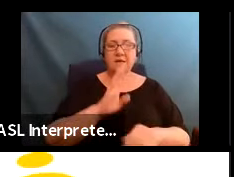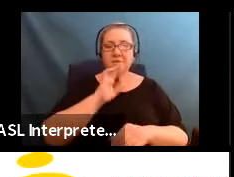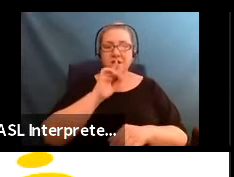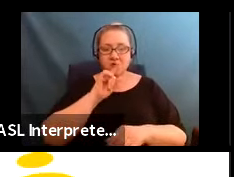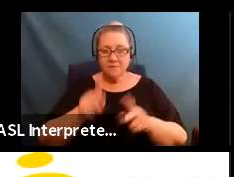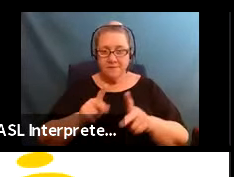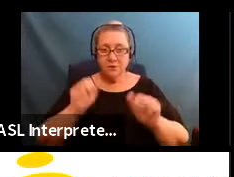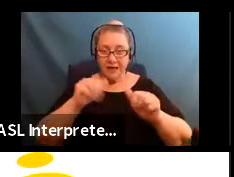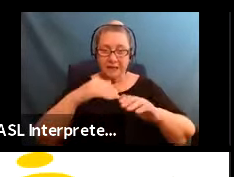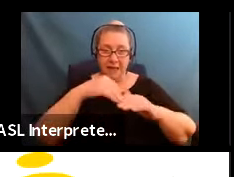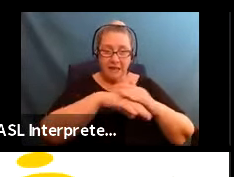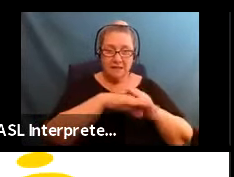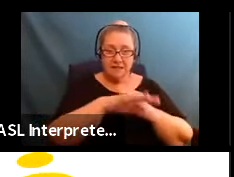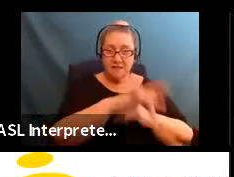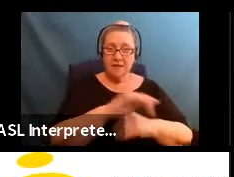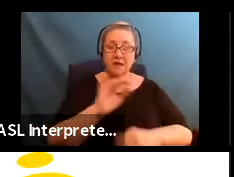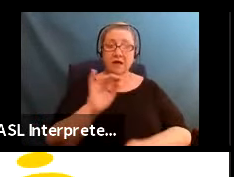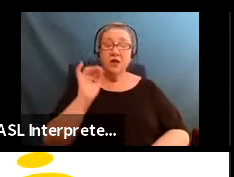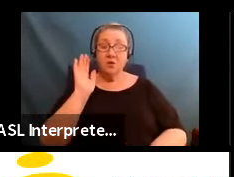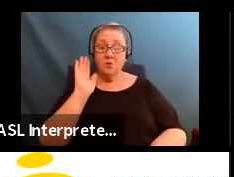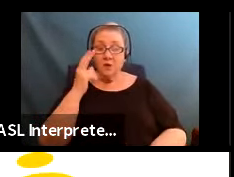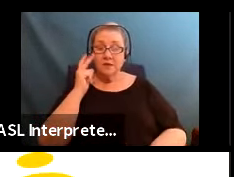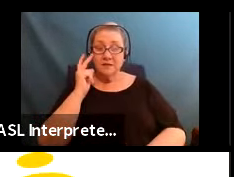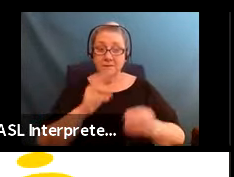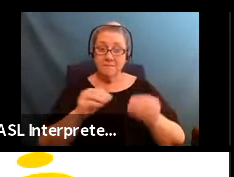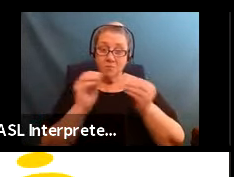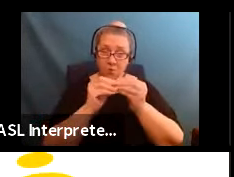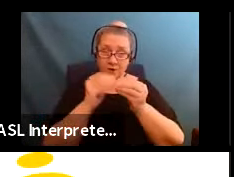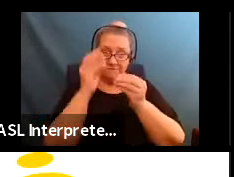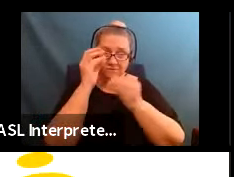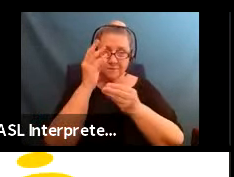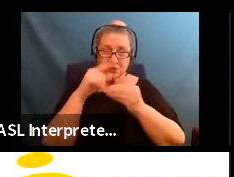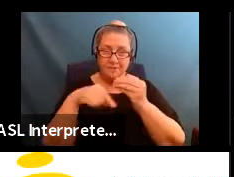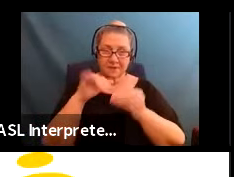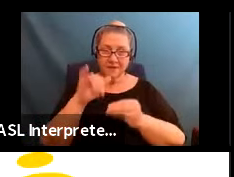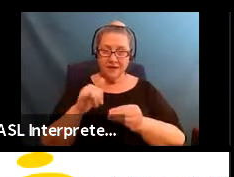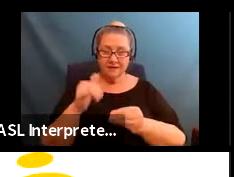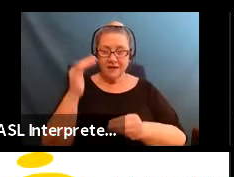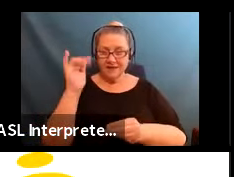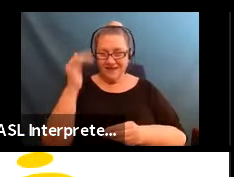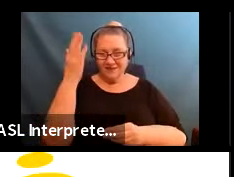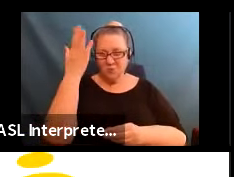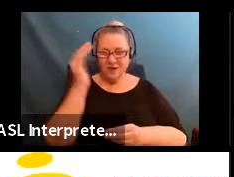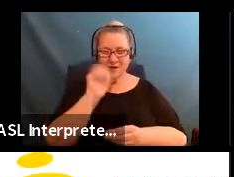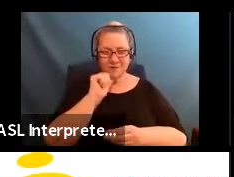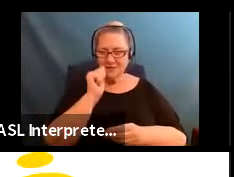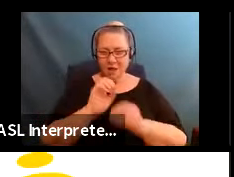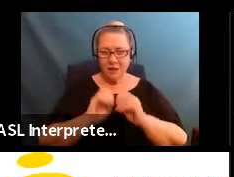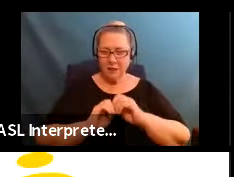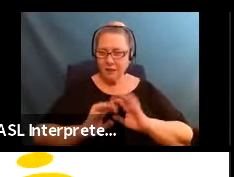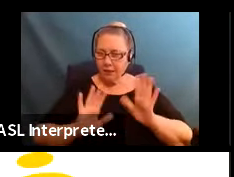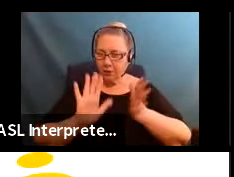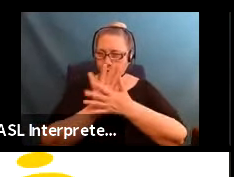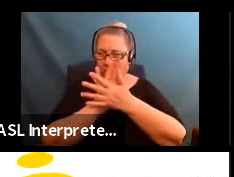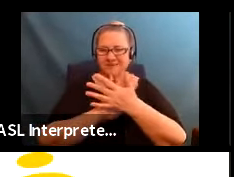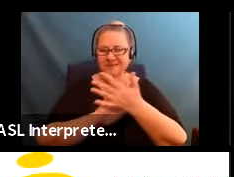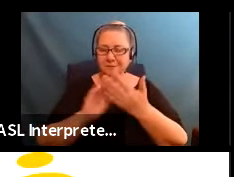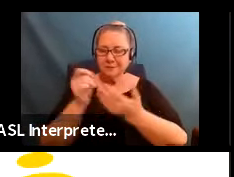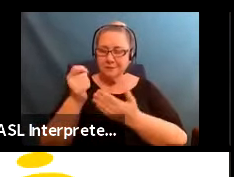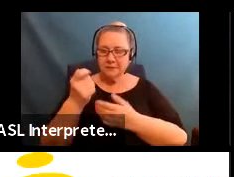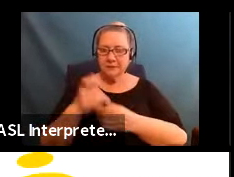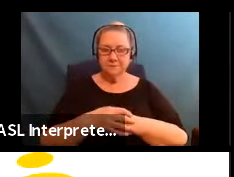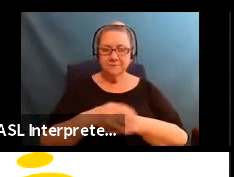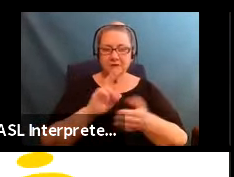more information around that. And that's why it wasn't so clear in the contract. And I know that left us all wanting, but I can assure you,